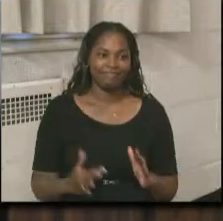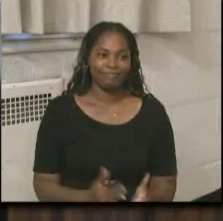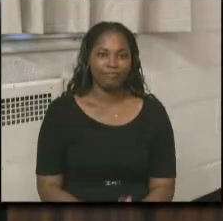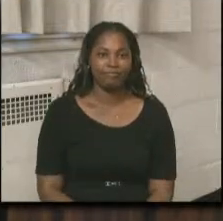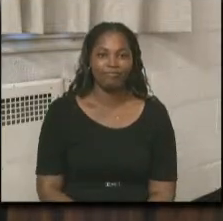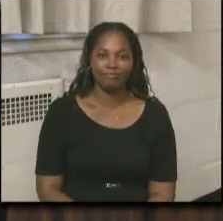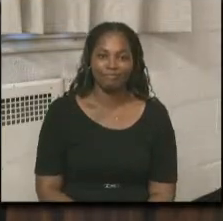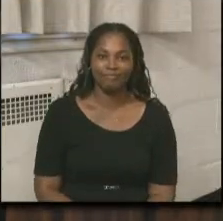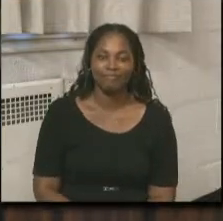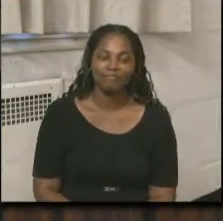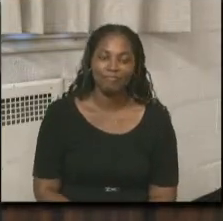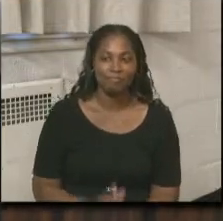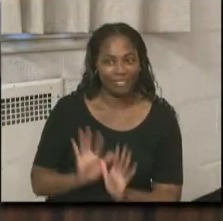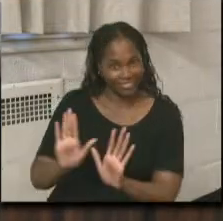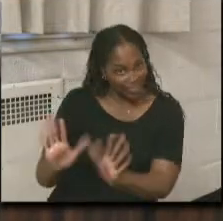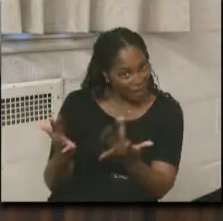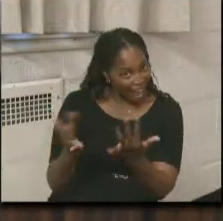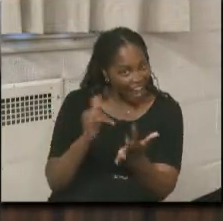Don't go.